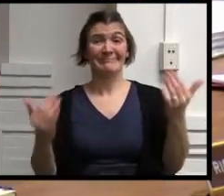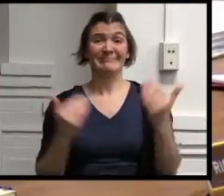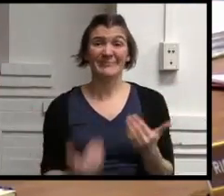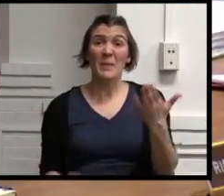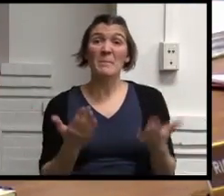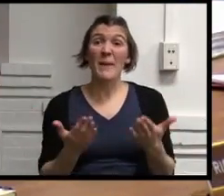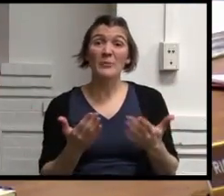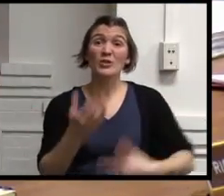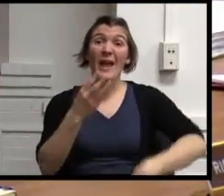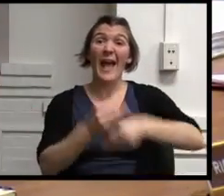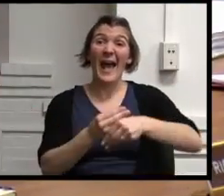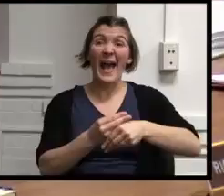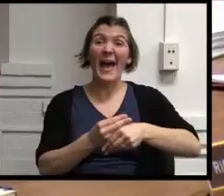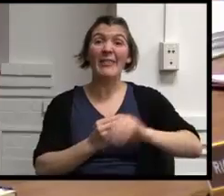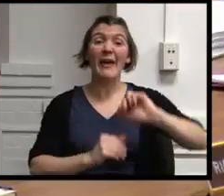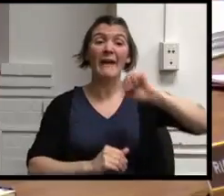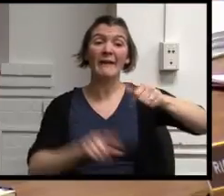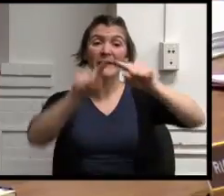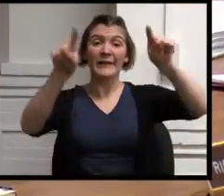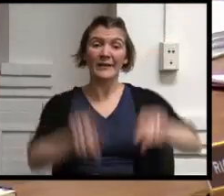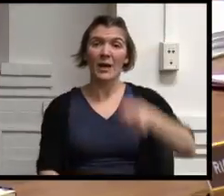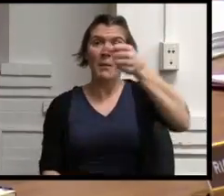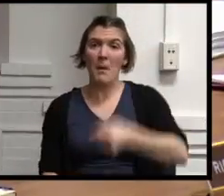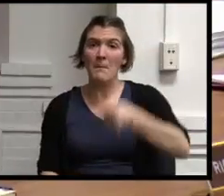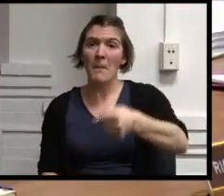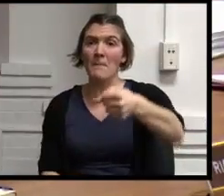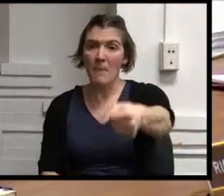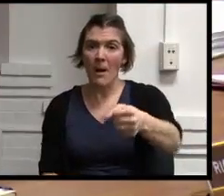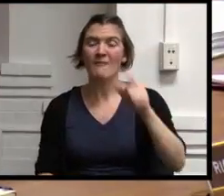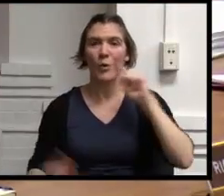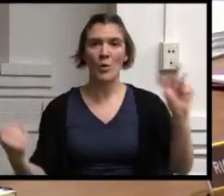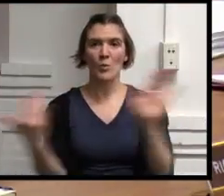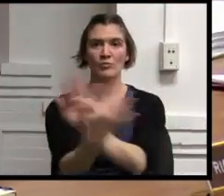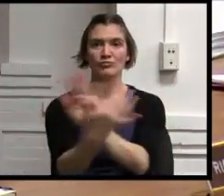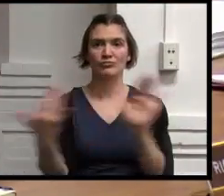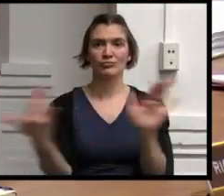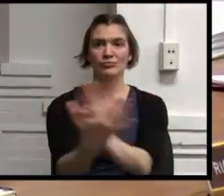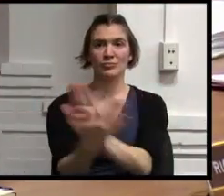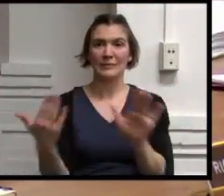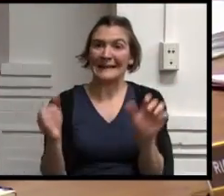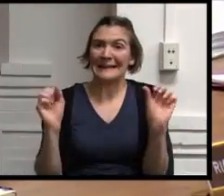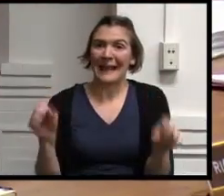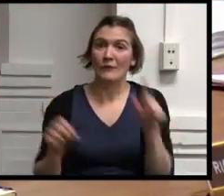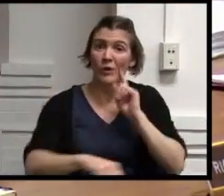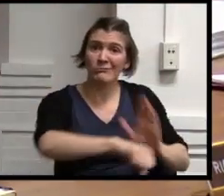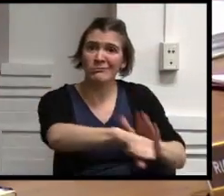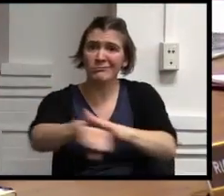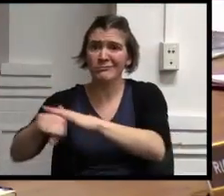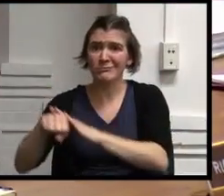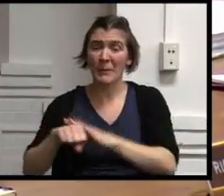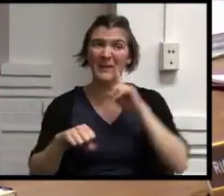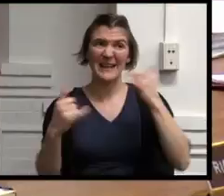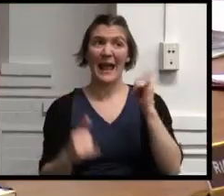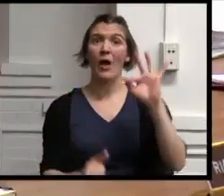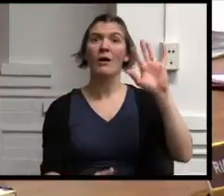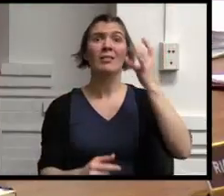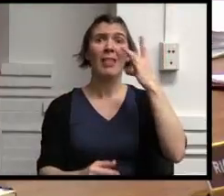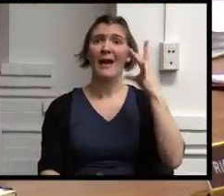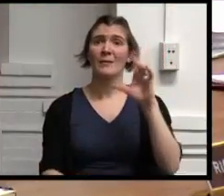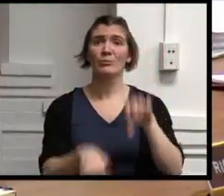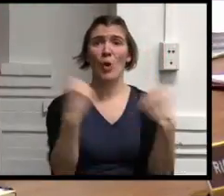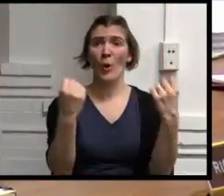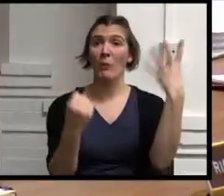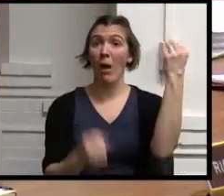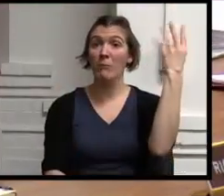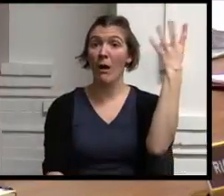some crosswalk stanchions in the middle of the road down there to just make sure until that light gets fixed.